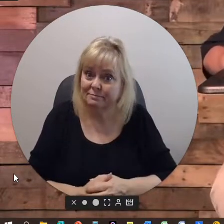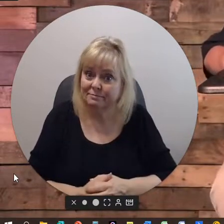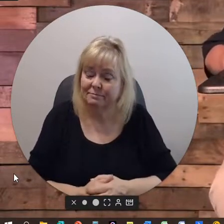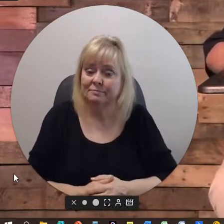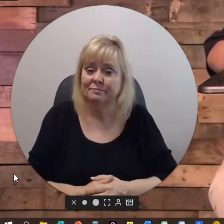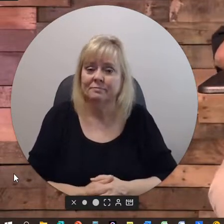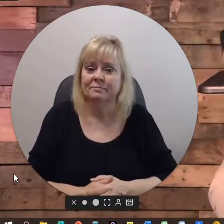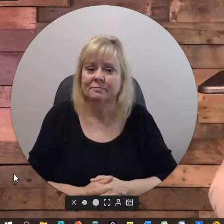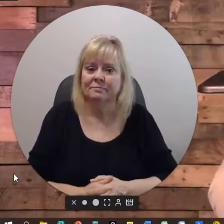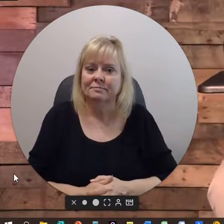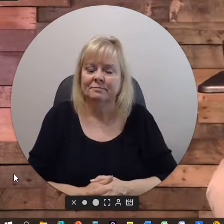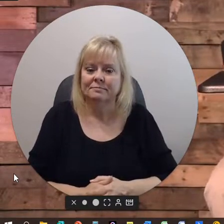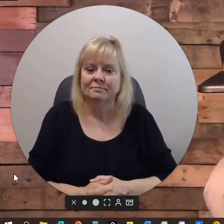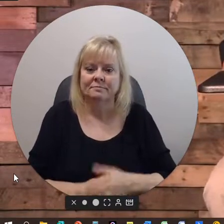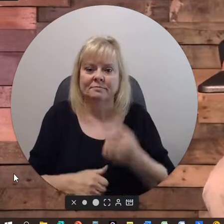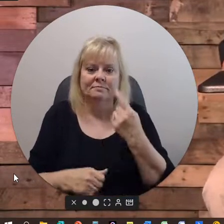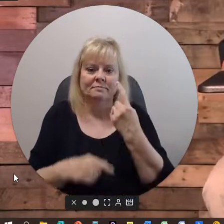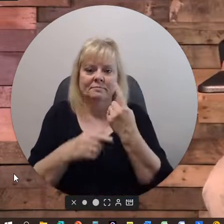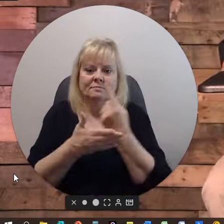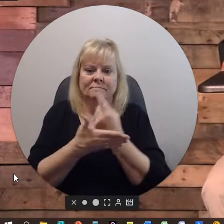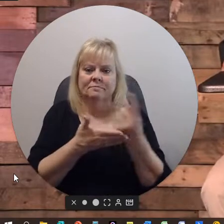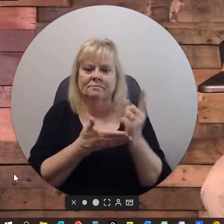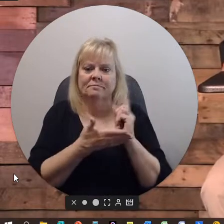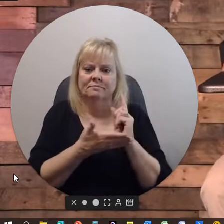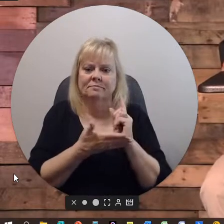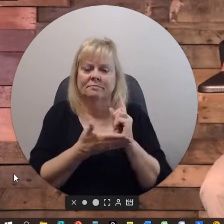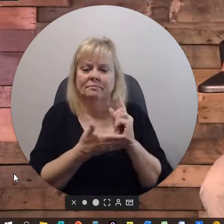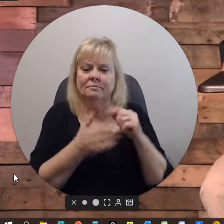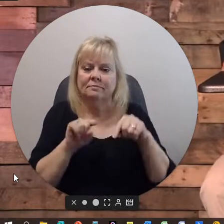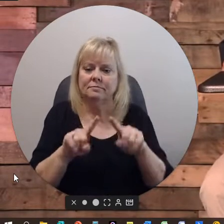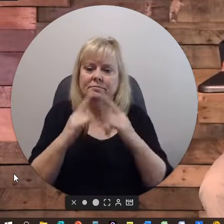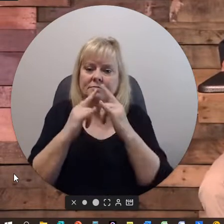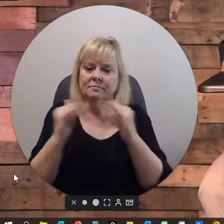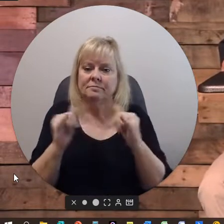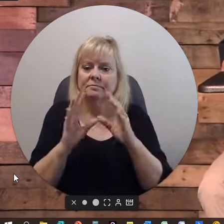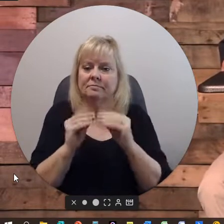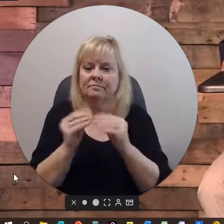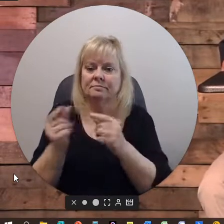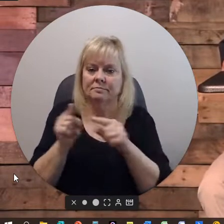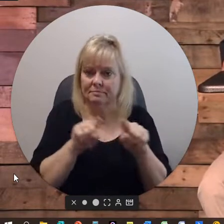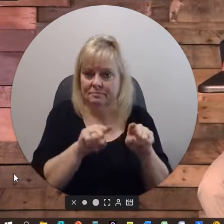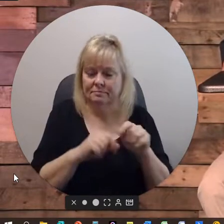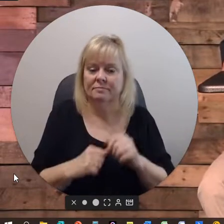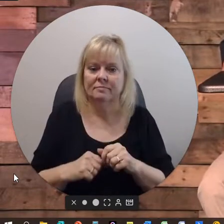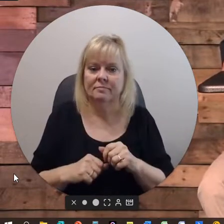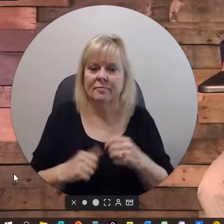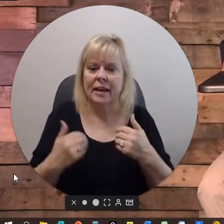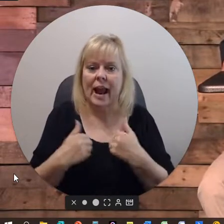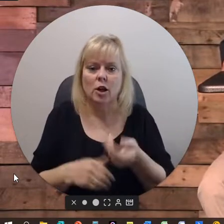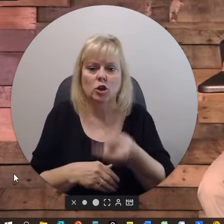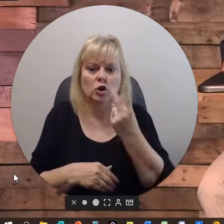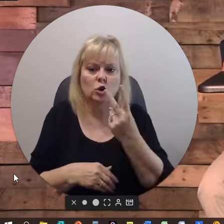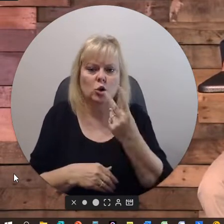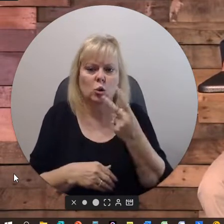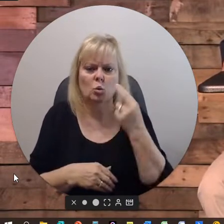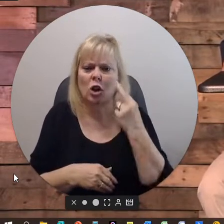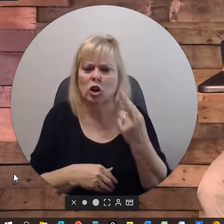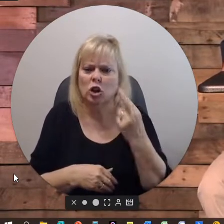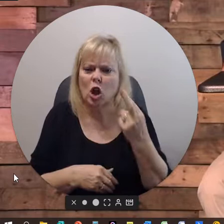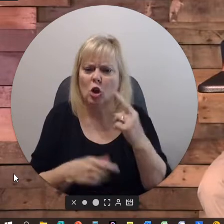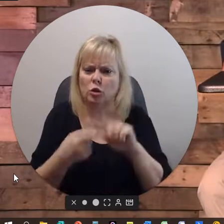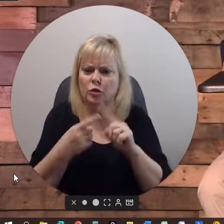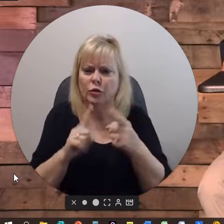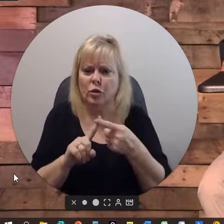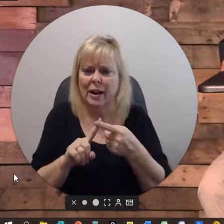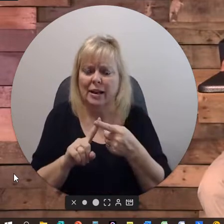This past week, while camp meeting was going on, I had two very close friends who each lost one of their parents